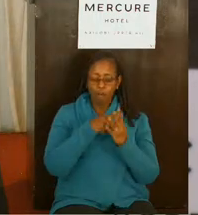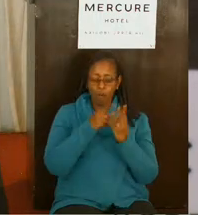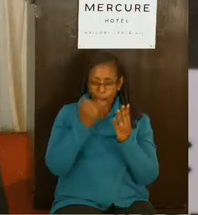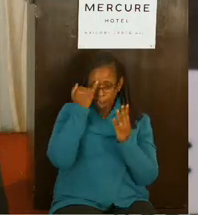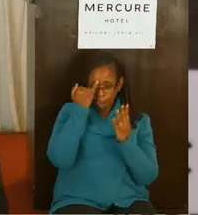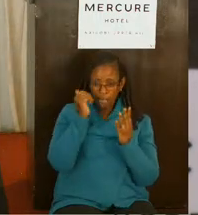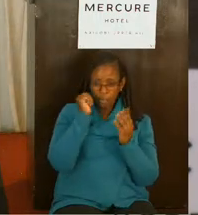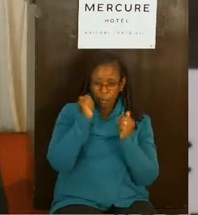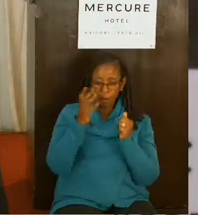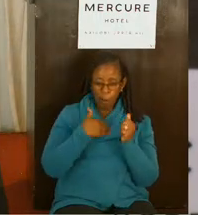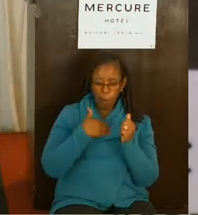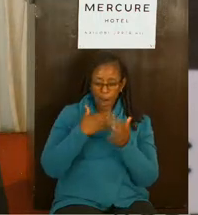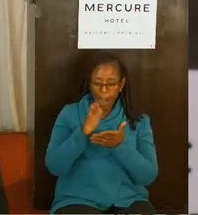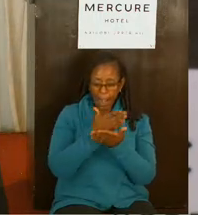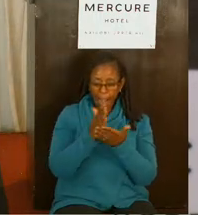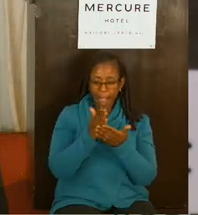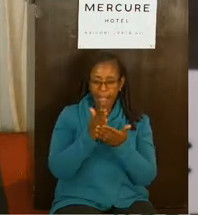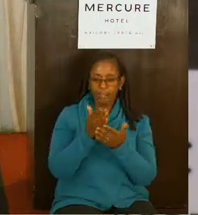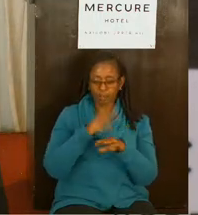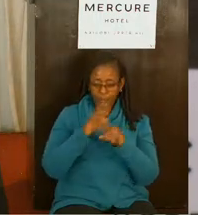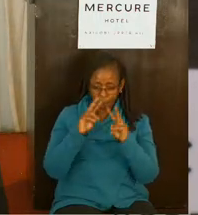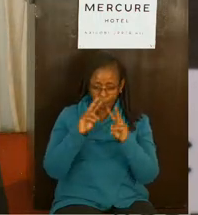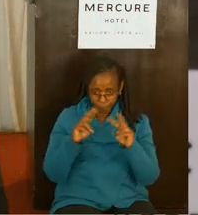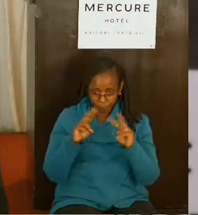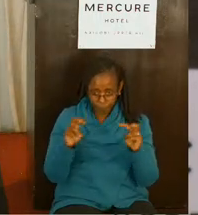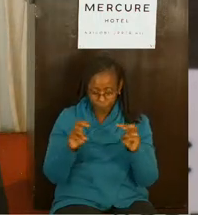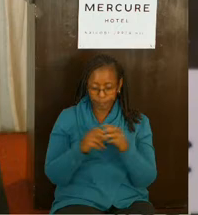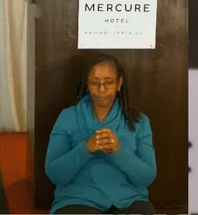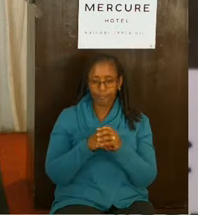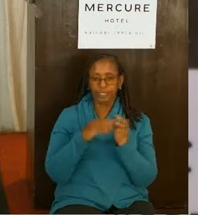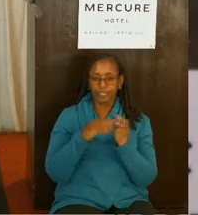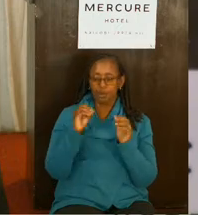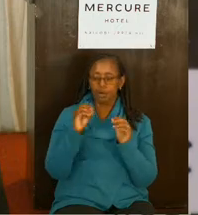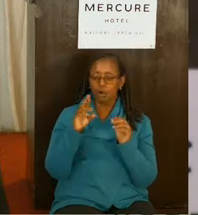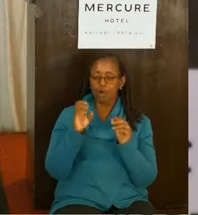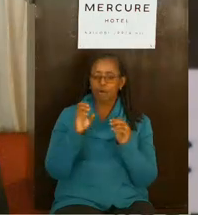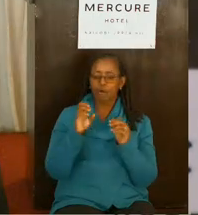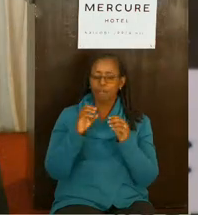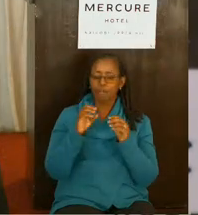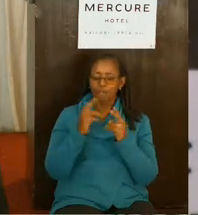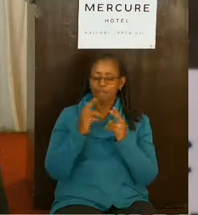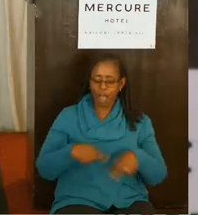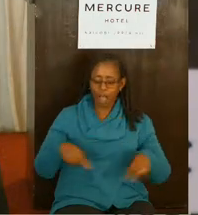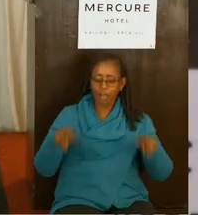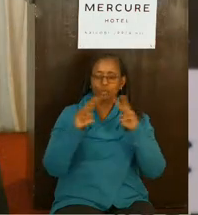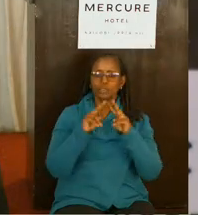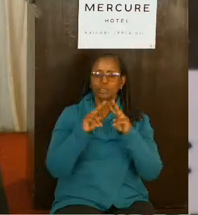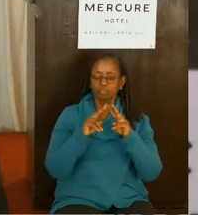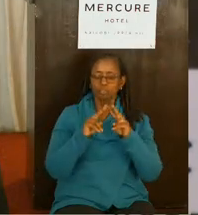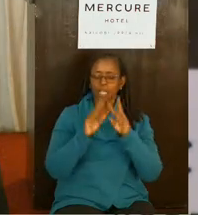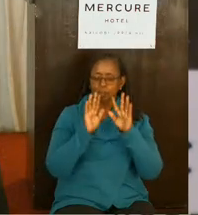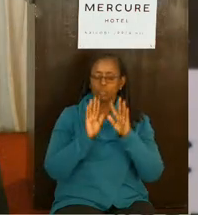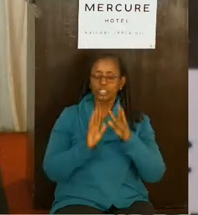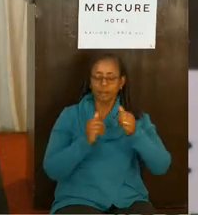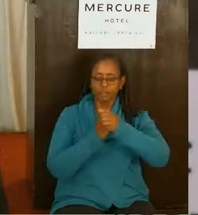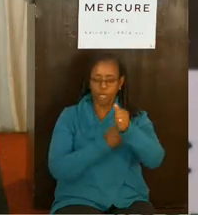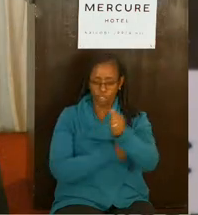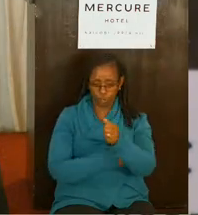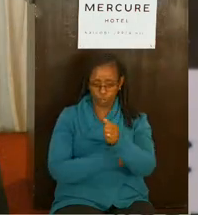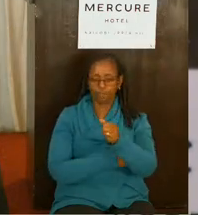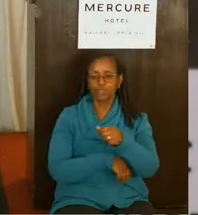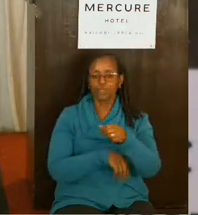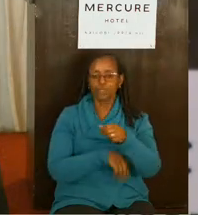from the research one is the core values are foundational and this is socialization